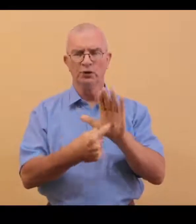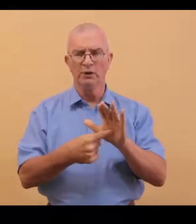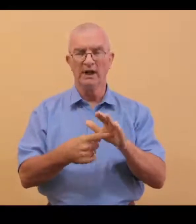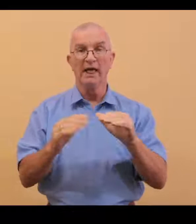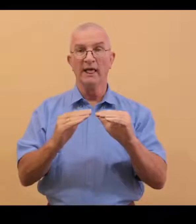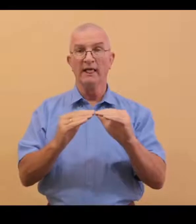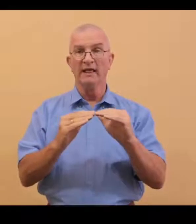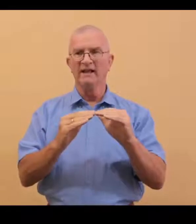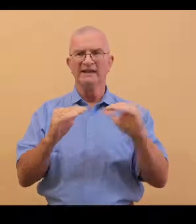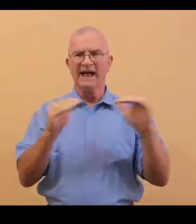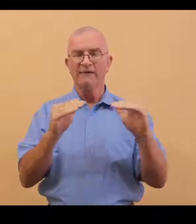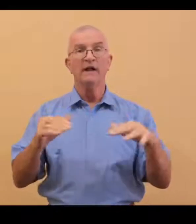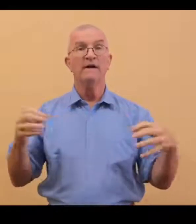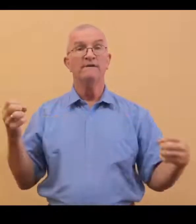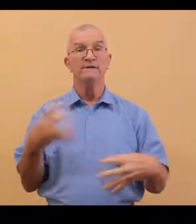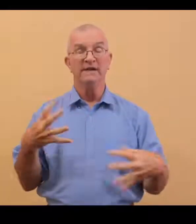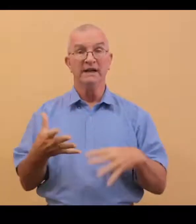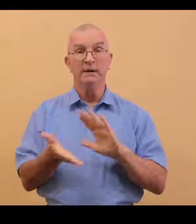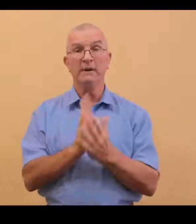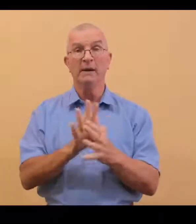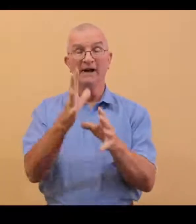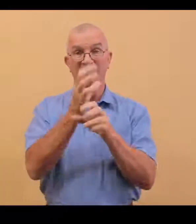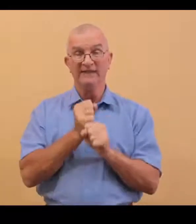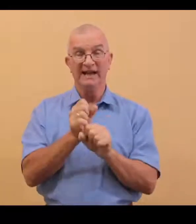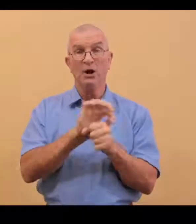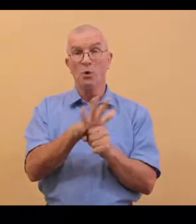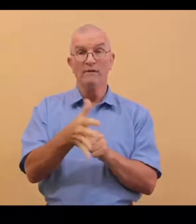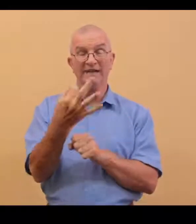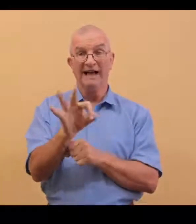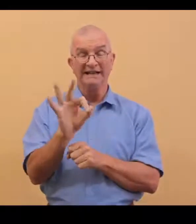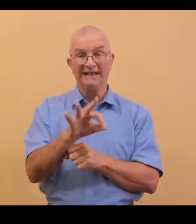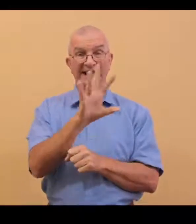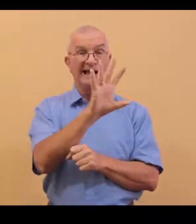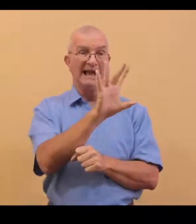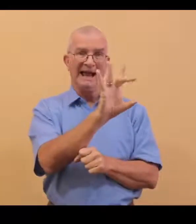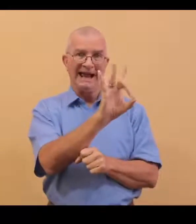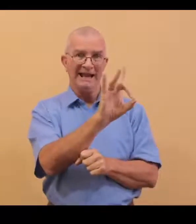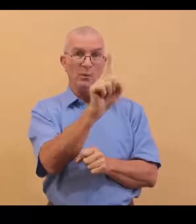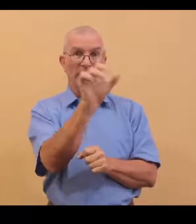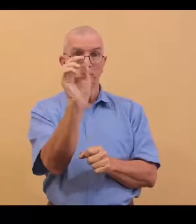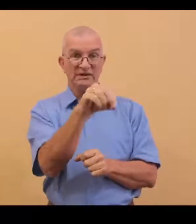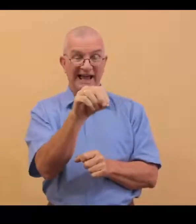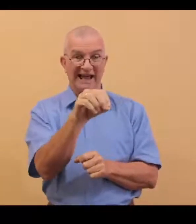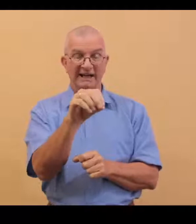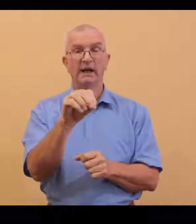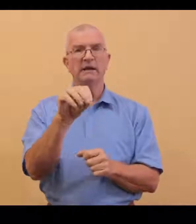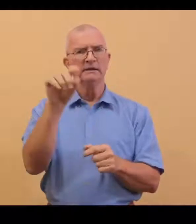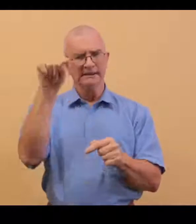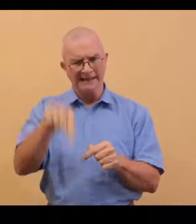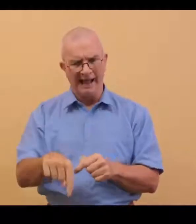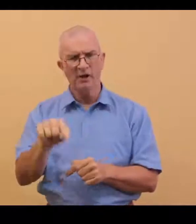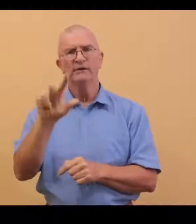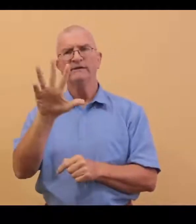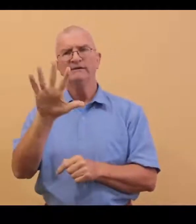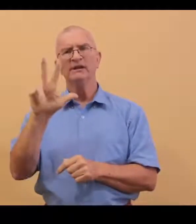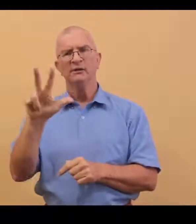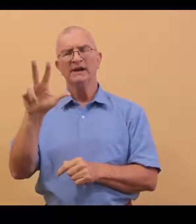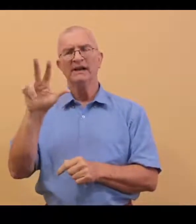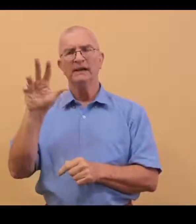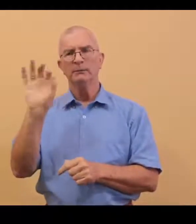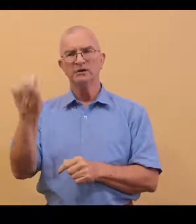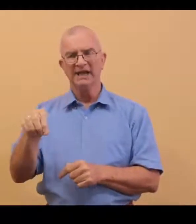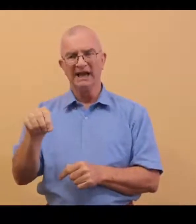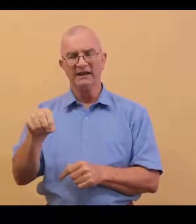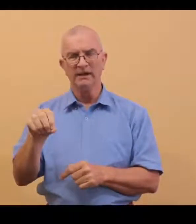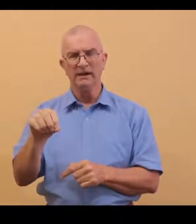becoming infected with COVID-19 has decreased from 81.6% to 53.5% over